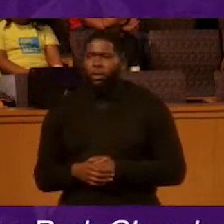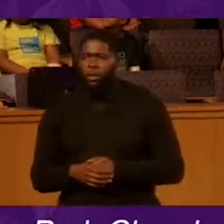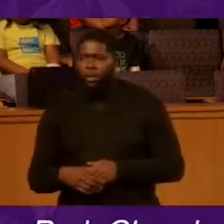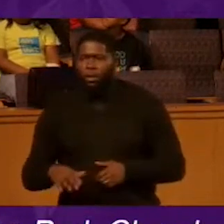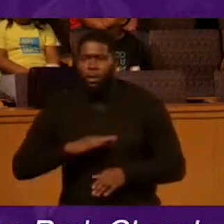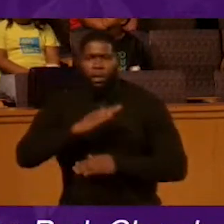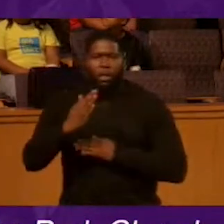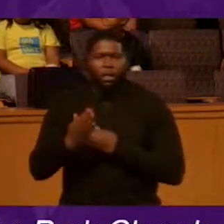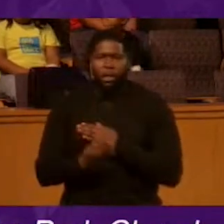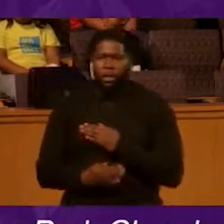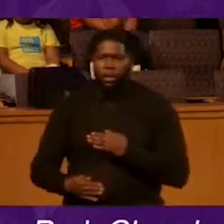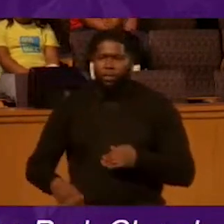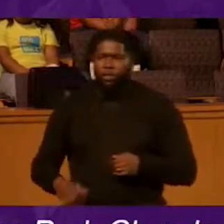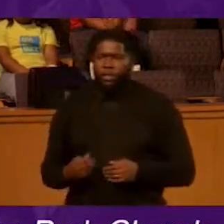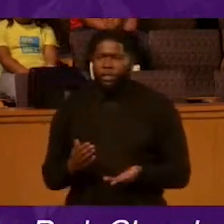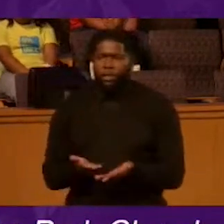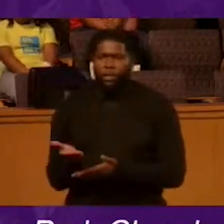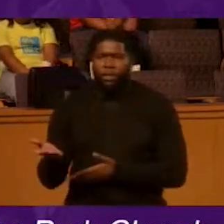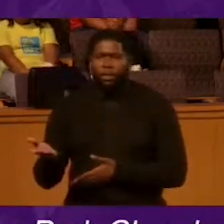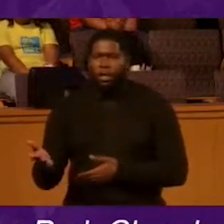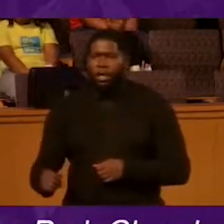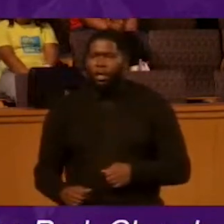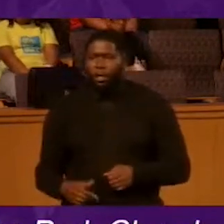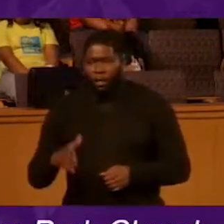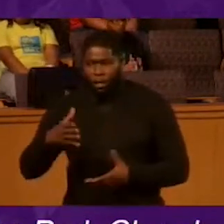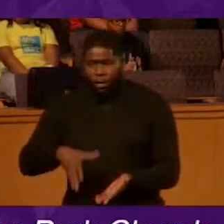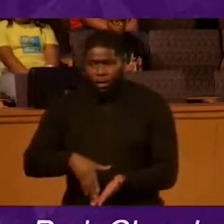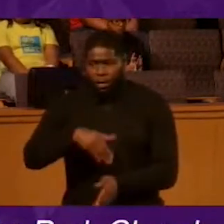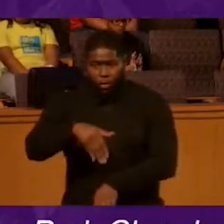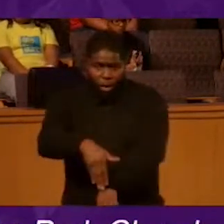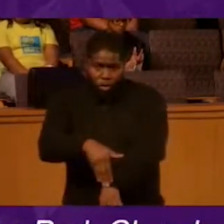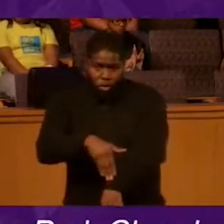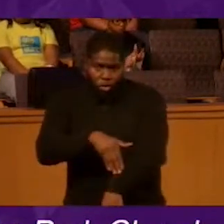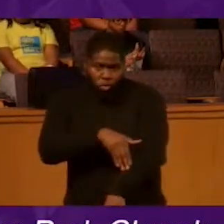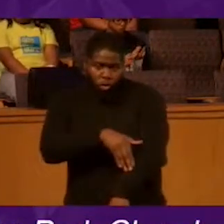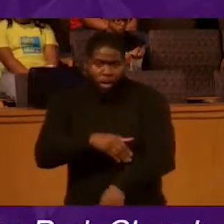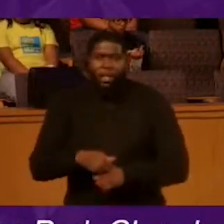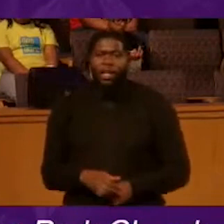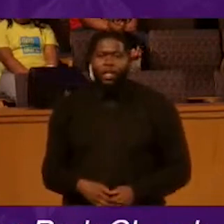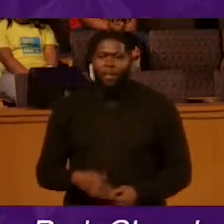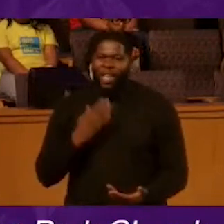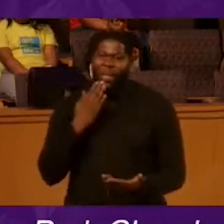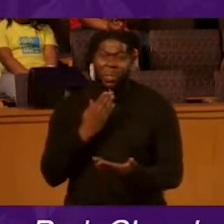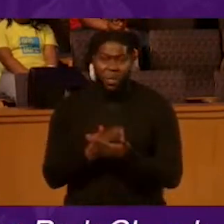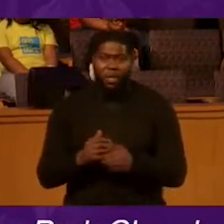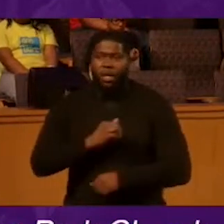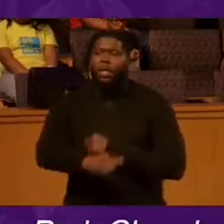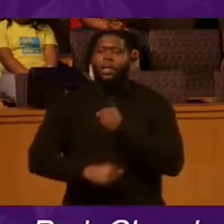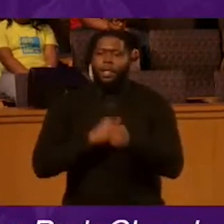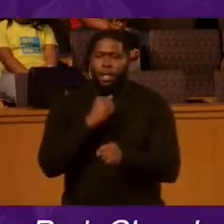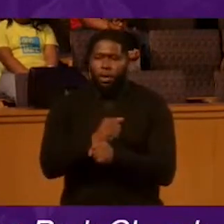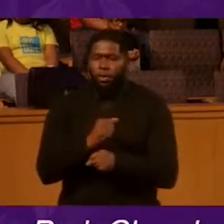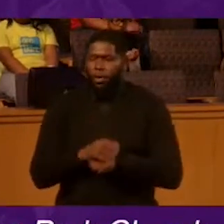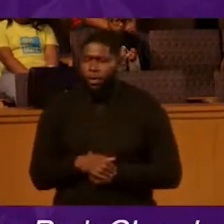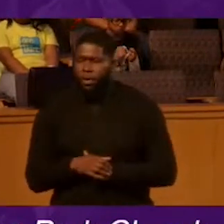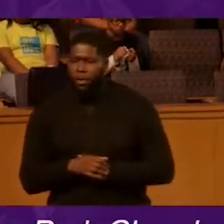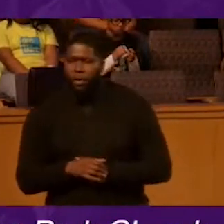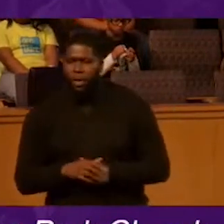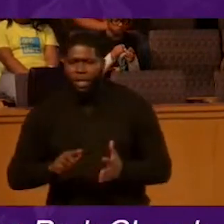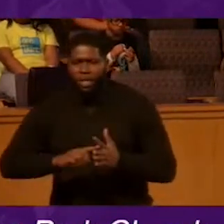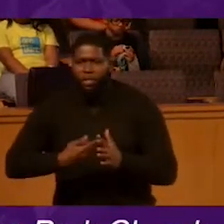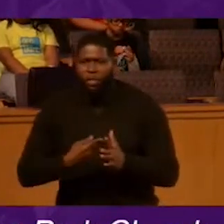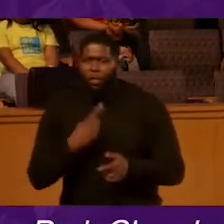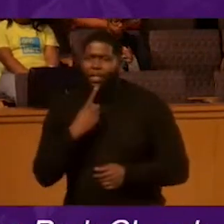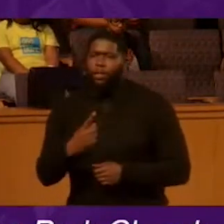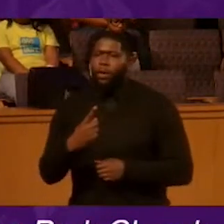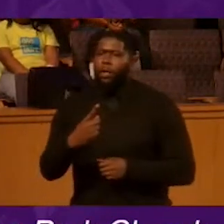couple of things and then learning how to slow down. So it's been a good year. I see. I can't wait to hear about that. Let's start by